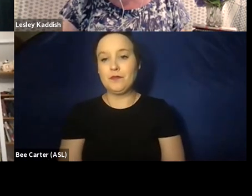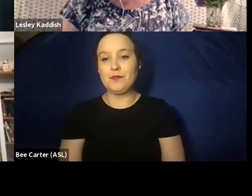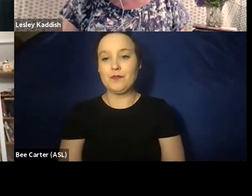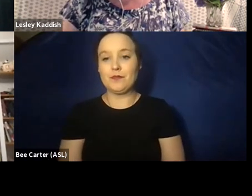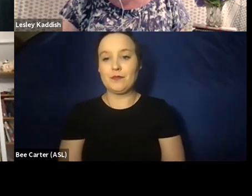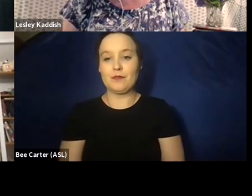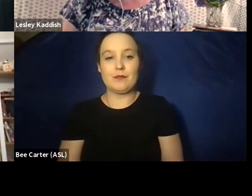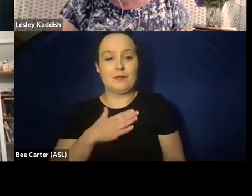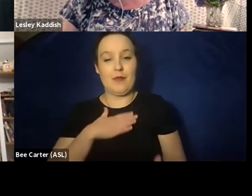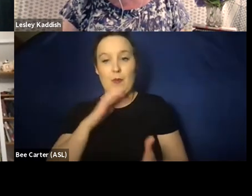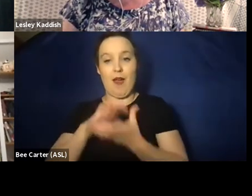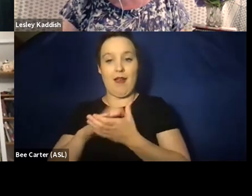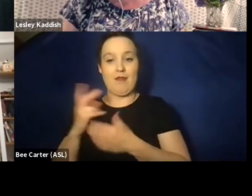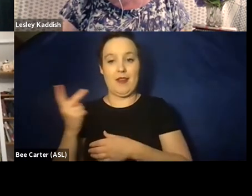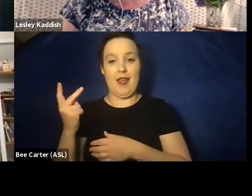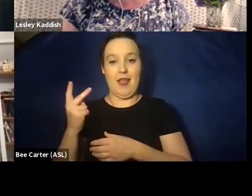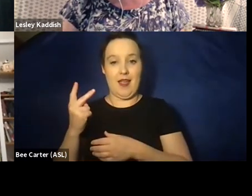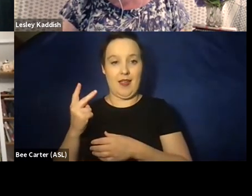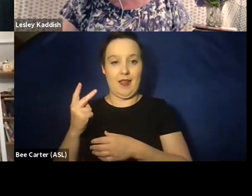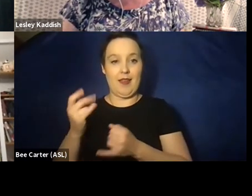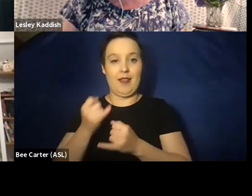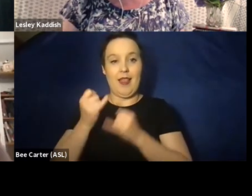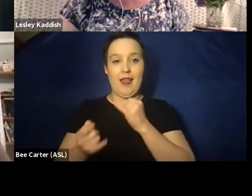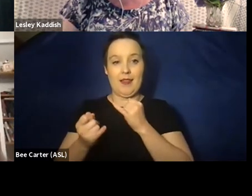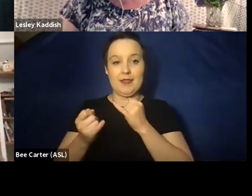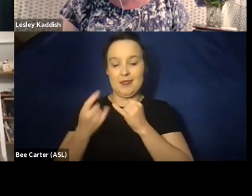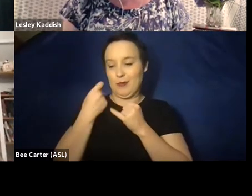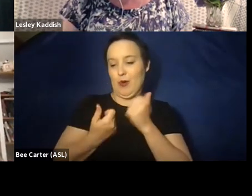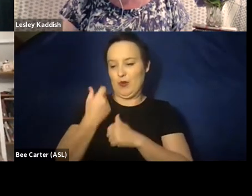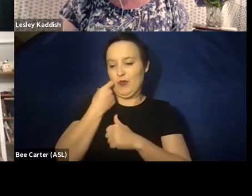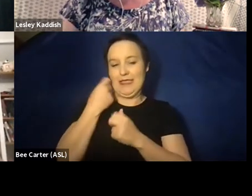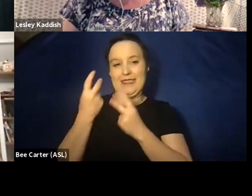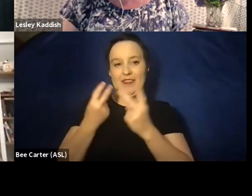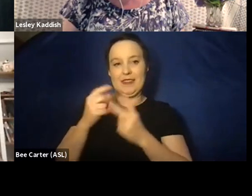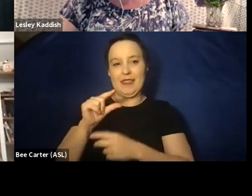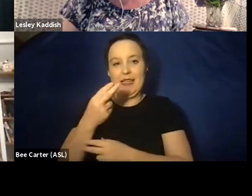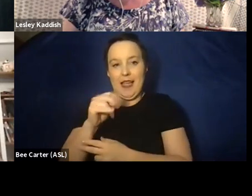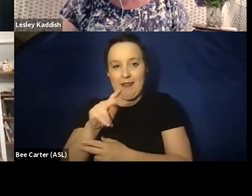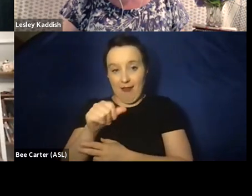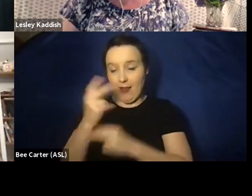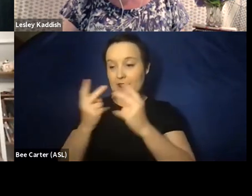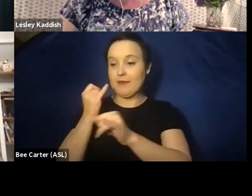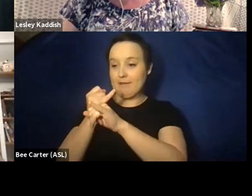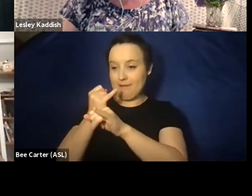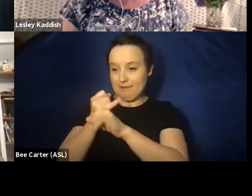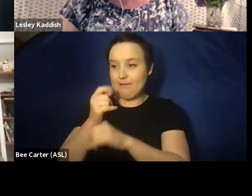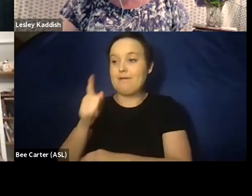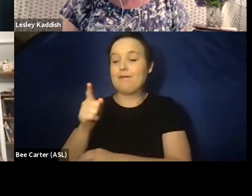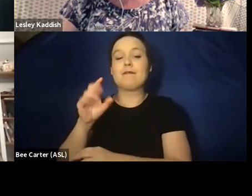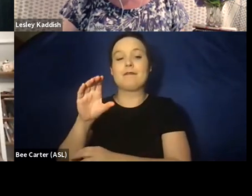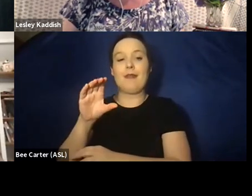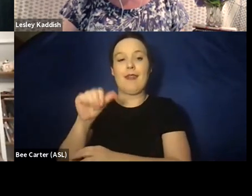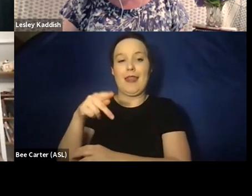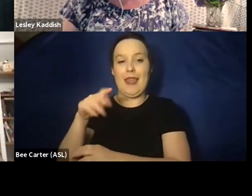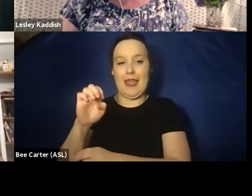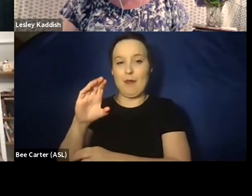My wife and I, on our last visit to Ghana, we visited the school for the deaf in Cape Coast, and there